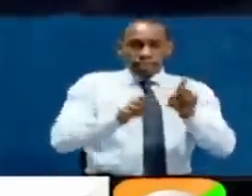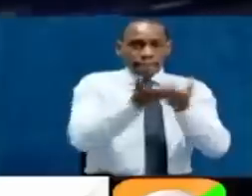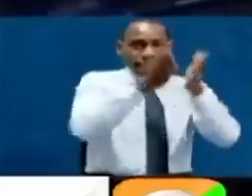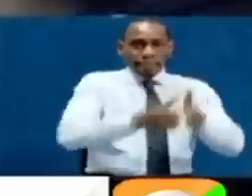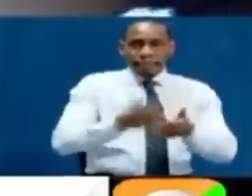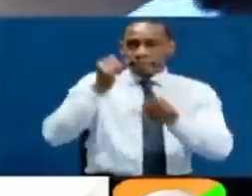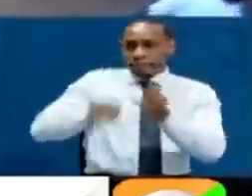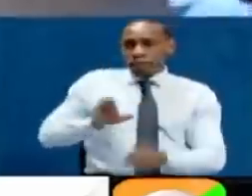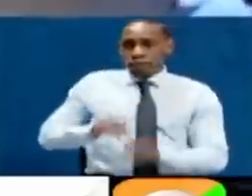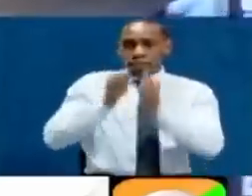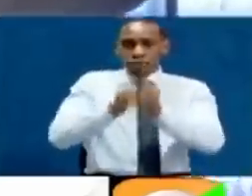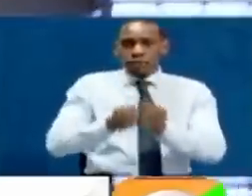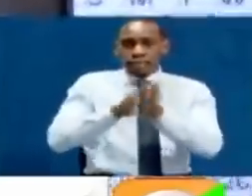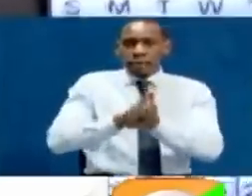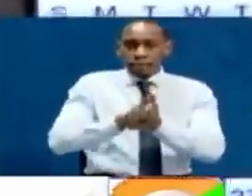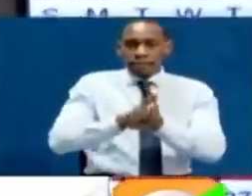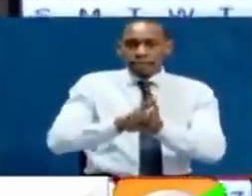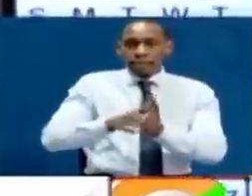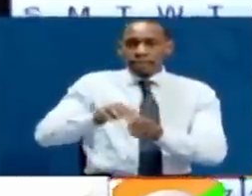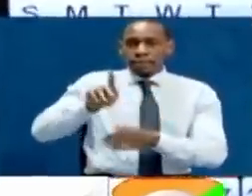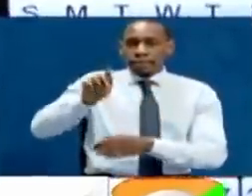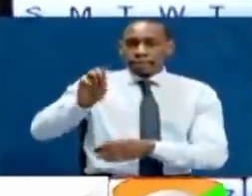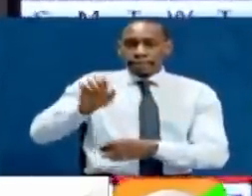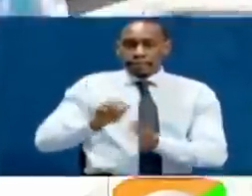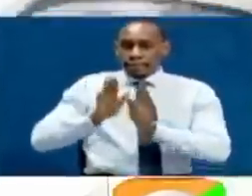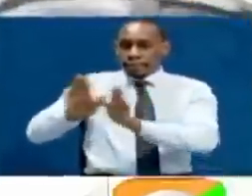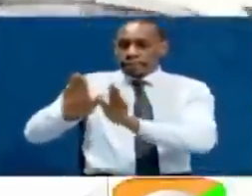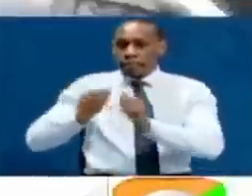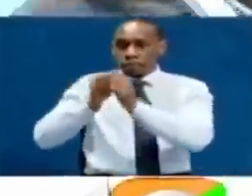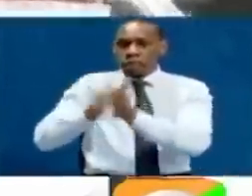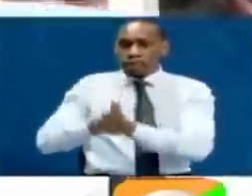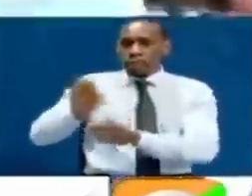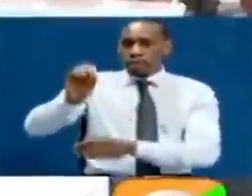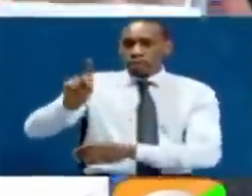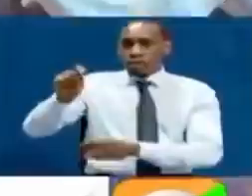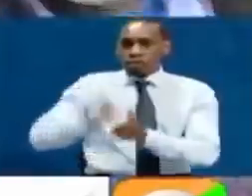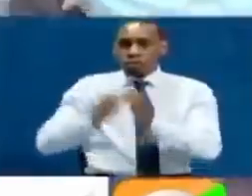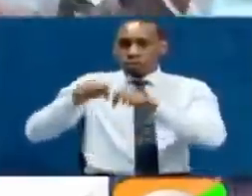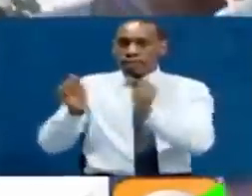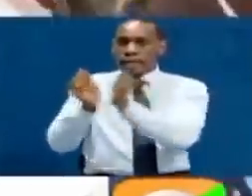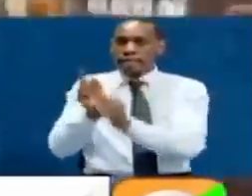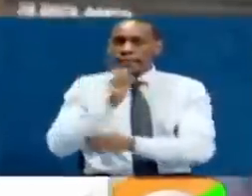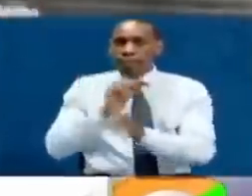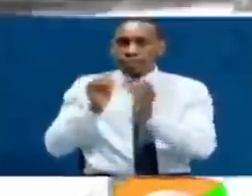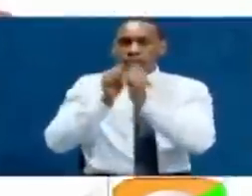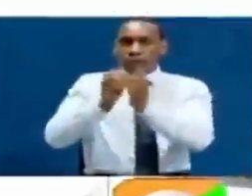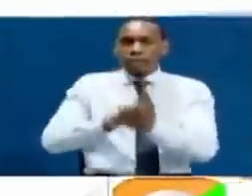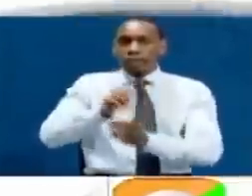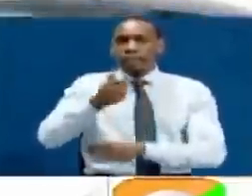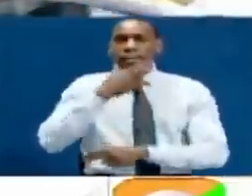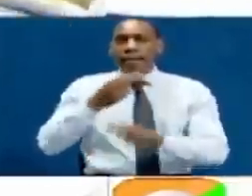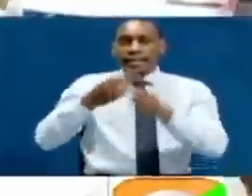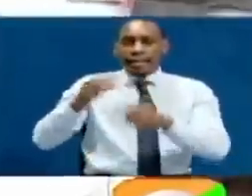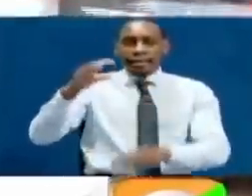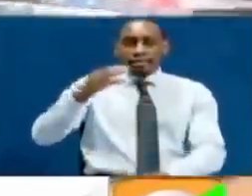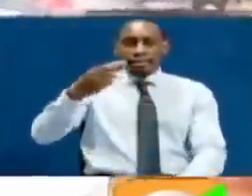Eventually, the woman who had accompanied Omwenga earlier is left behind together with Ouko. Today, Ouko is arrested together with one Chris Obure, who